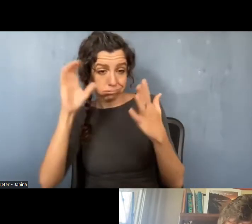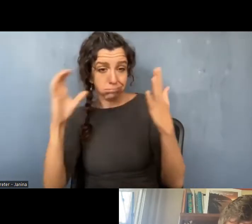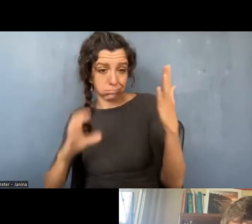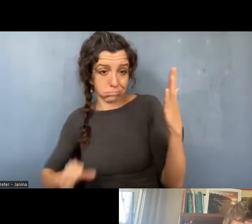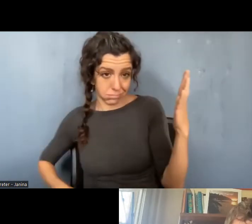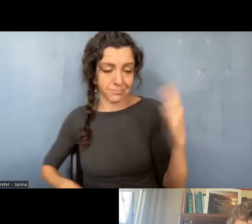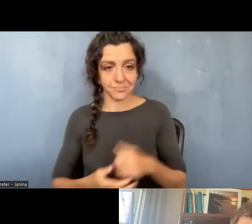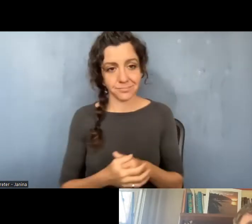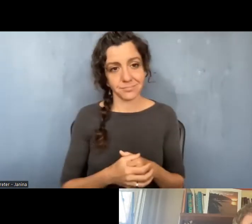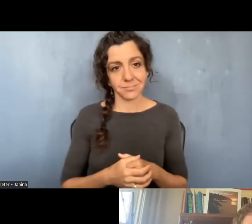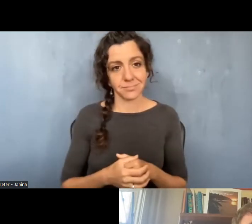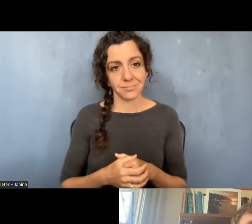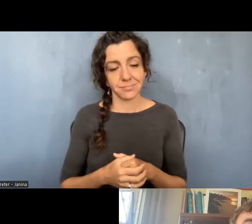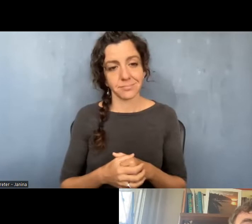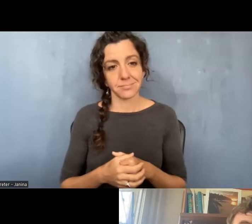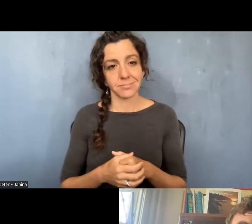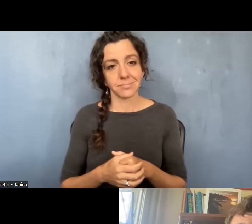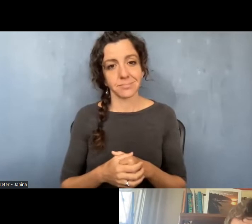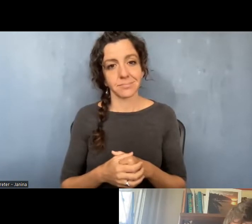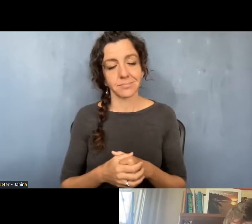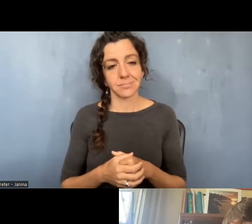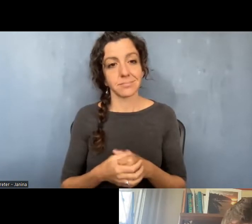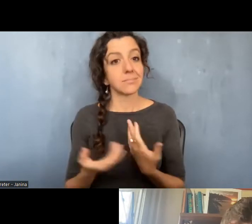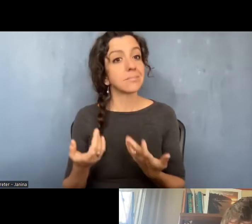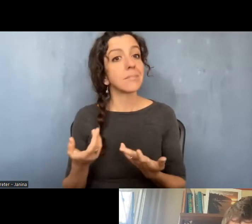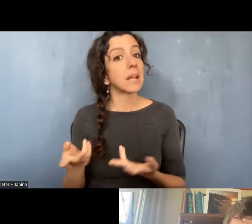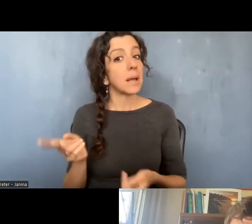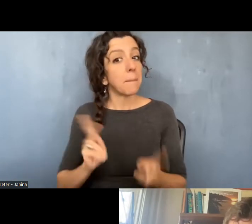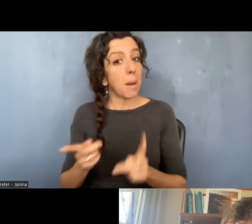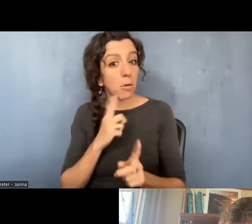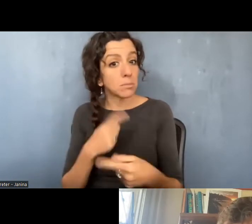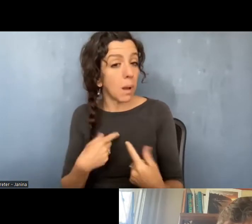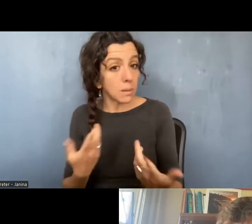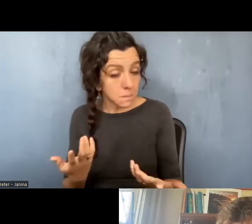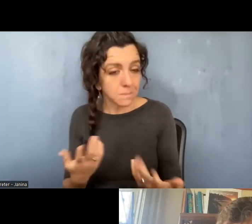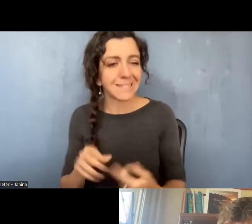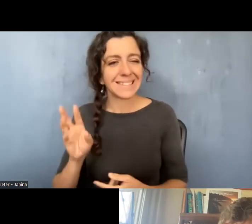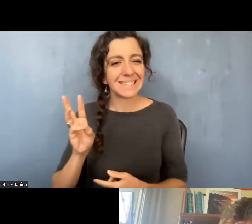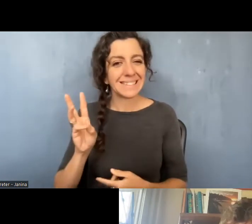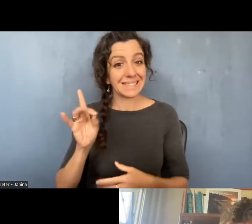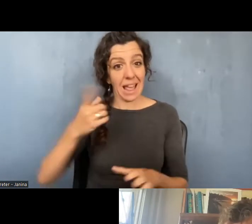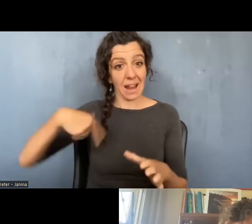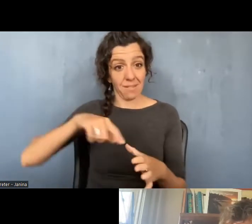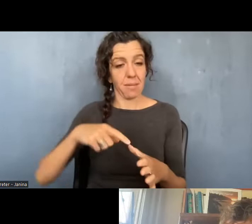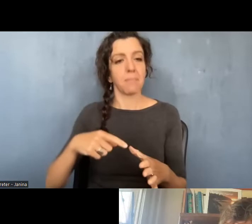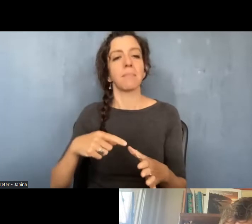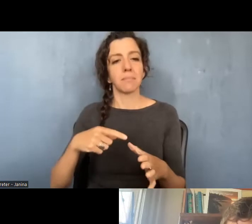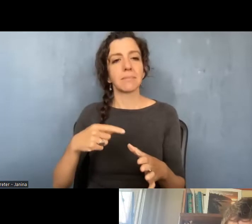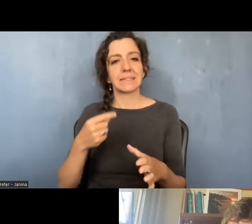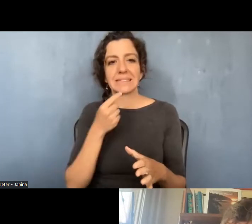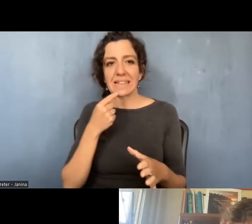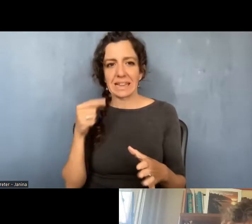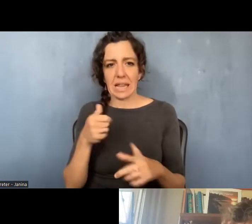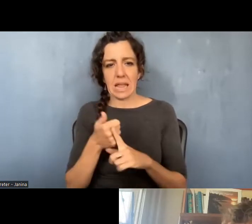paragraphs. What we can say about the people who responded: 68 of the people who responded said they were